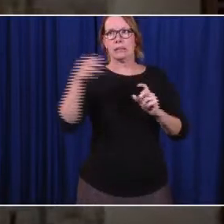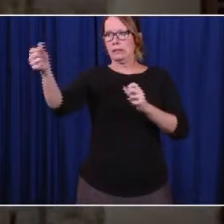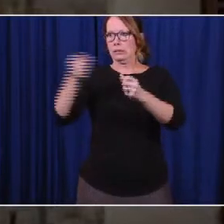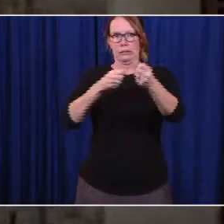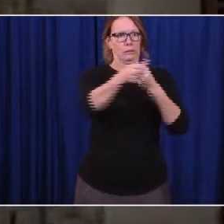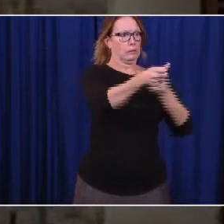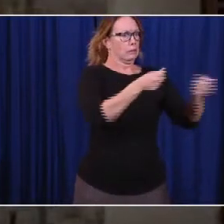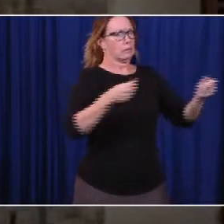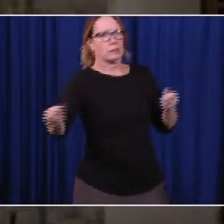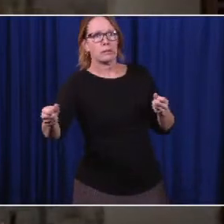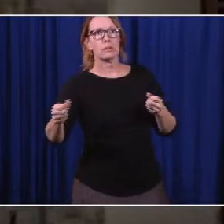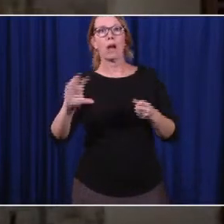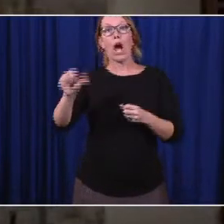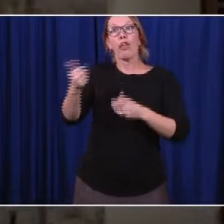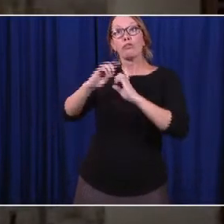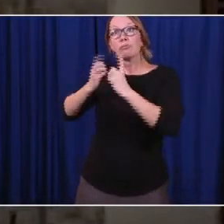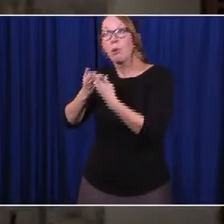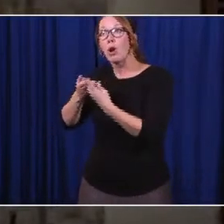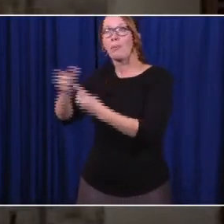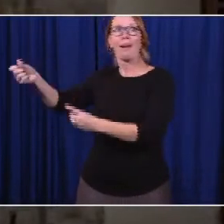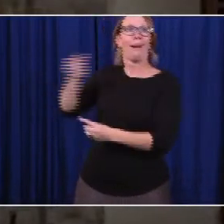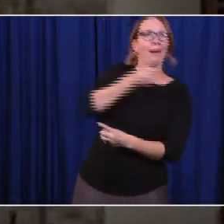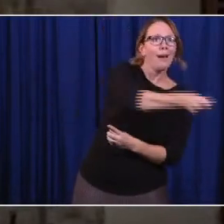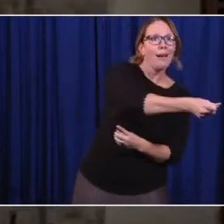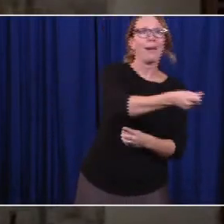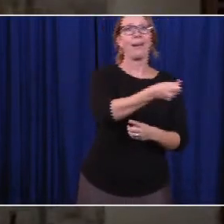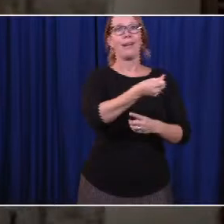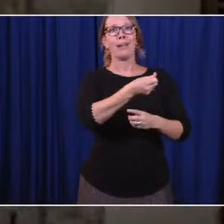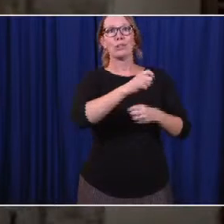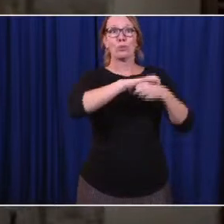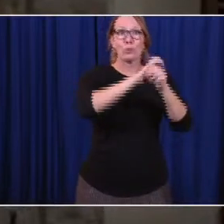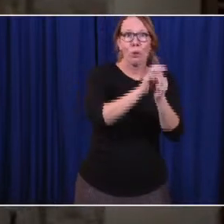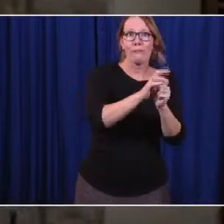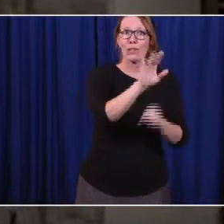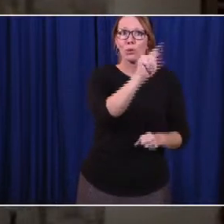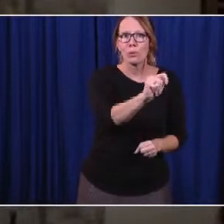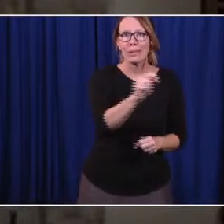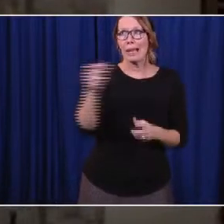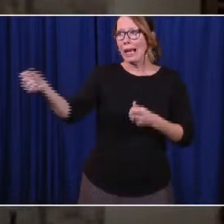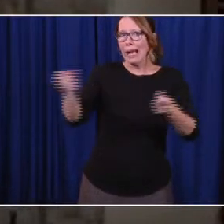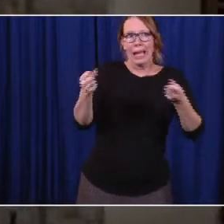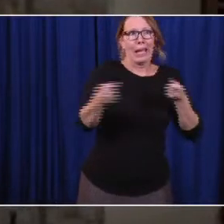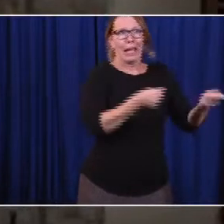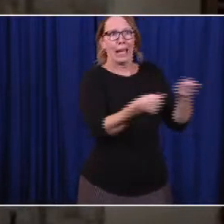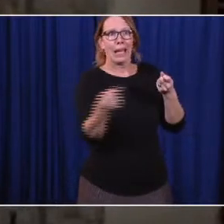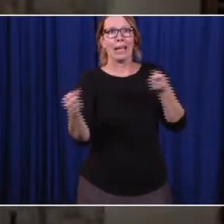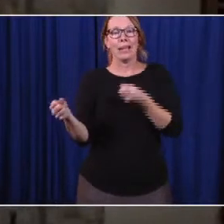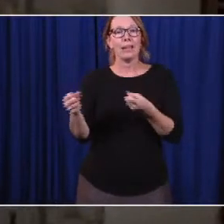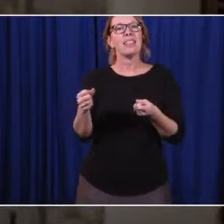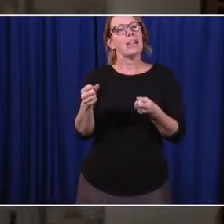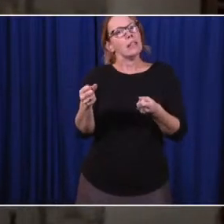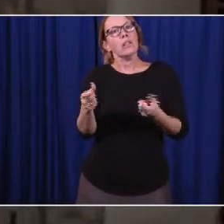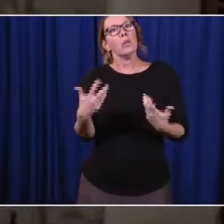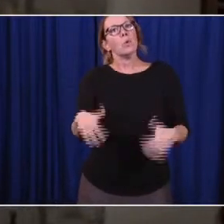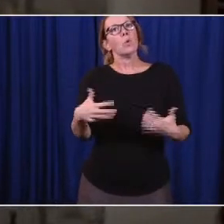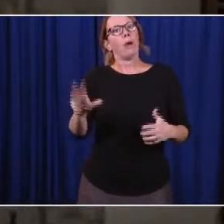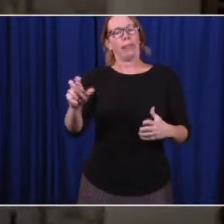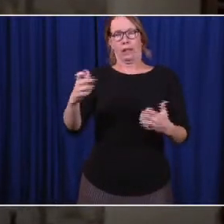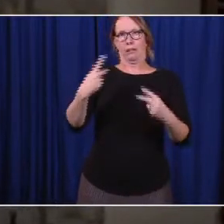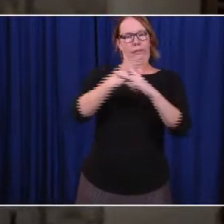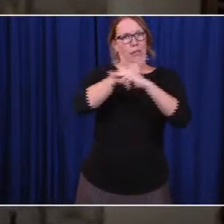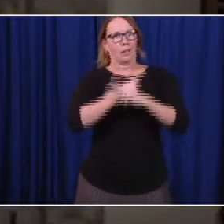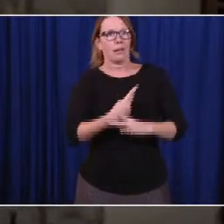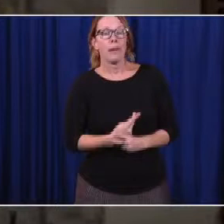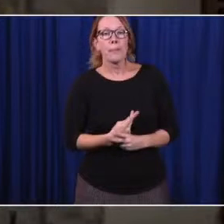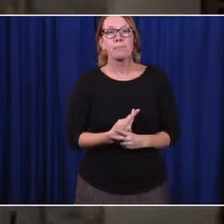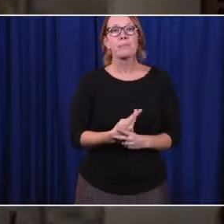over from other parts of the hospital into the COVID unit. And they're working very, very hard on that. But the number one